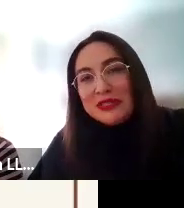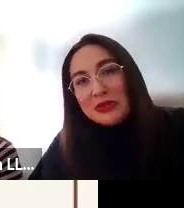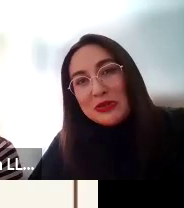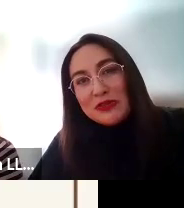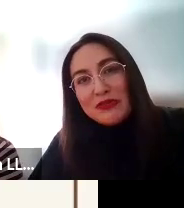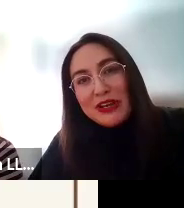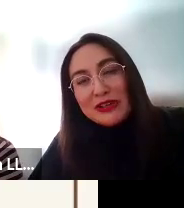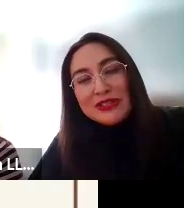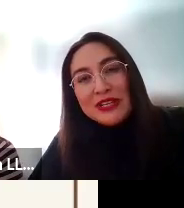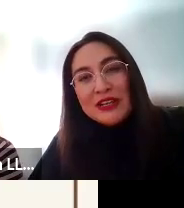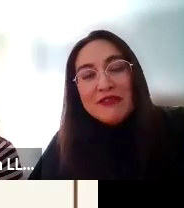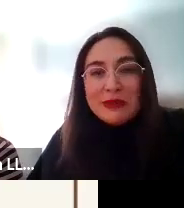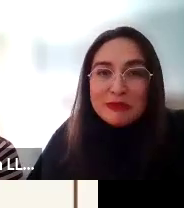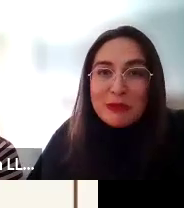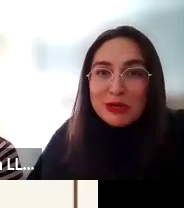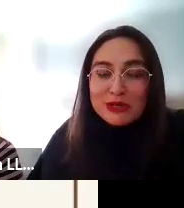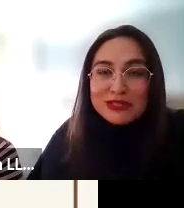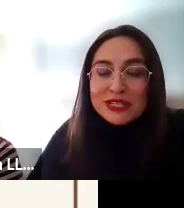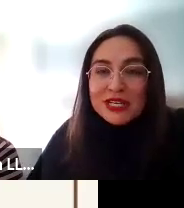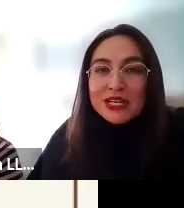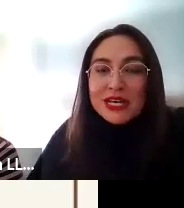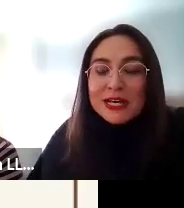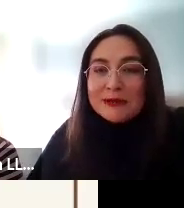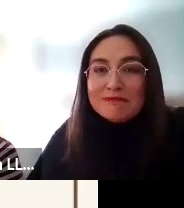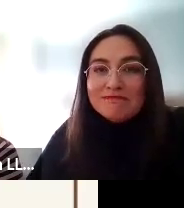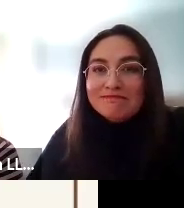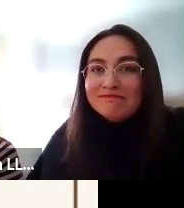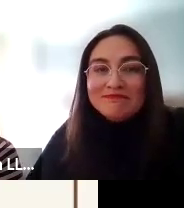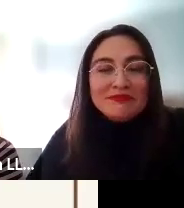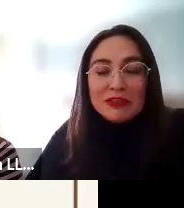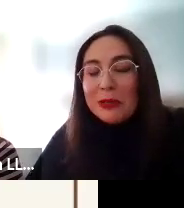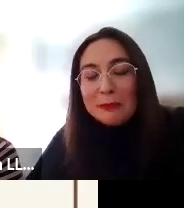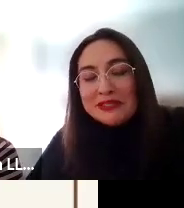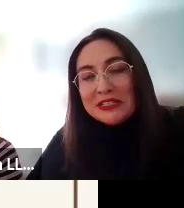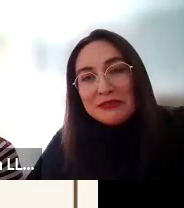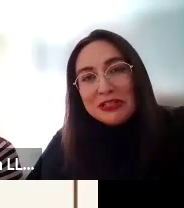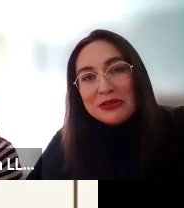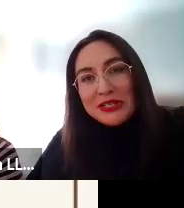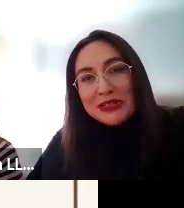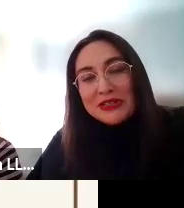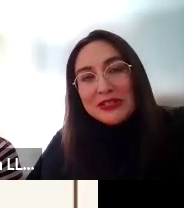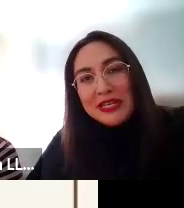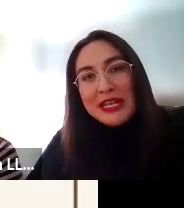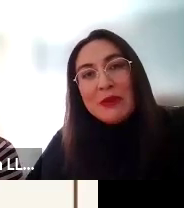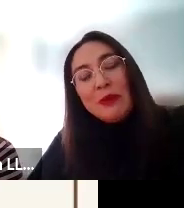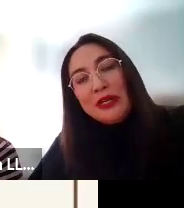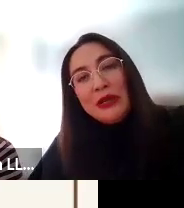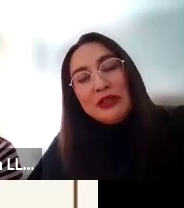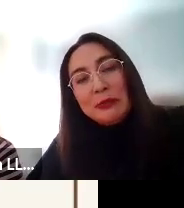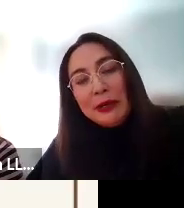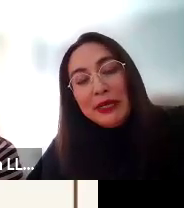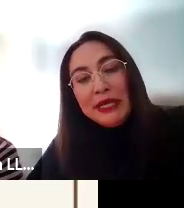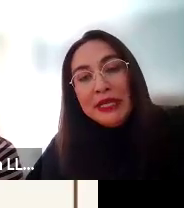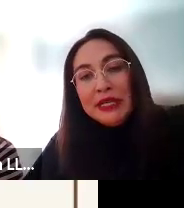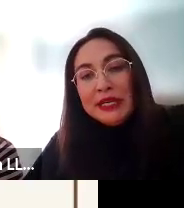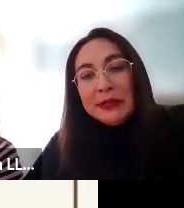residential, non-residential service providers, family members, different departments at different regional centers, and now we're working